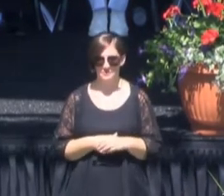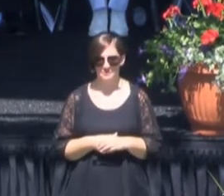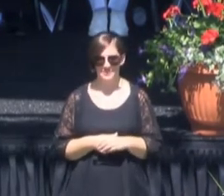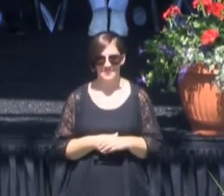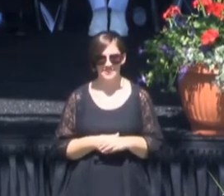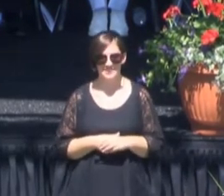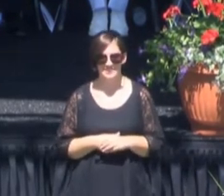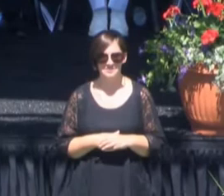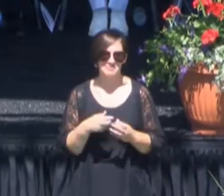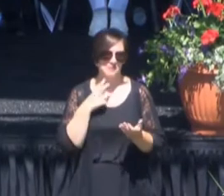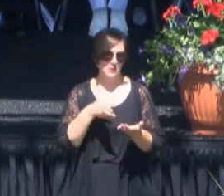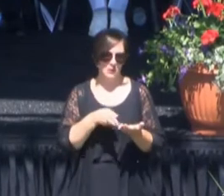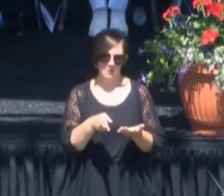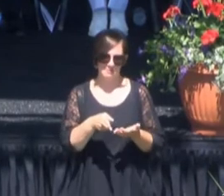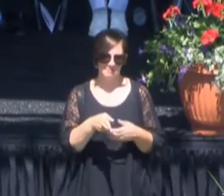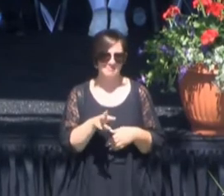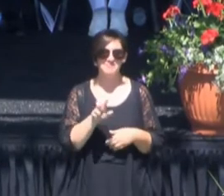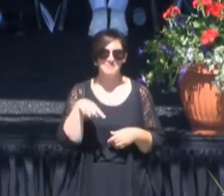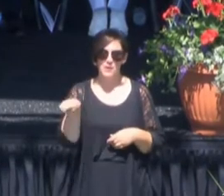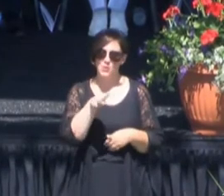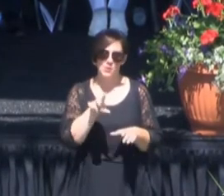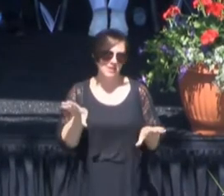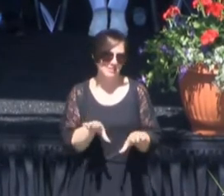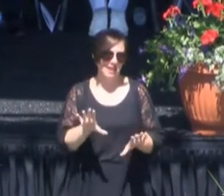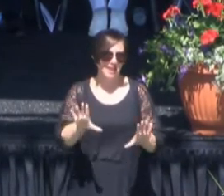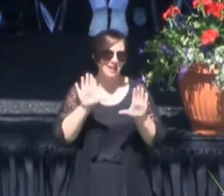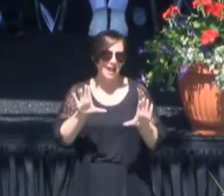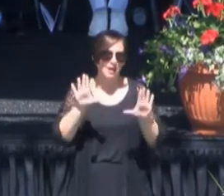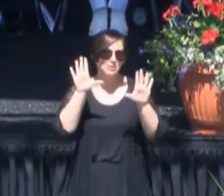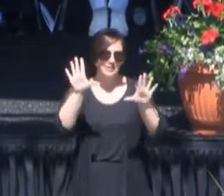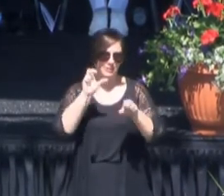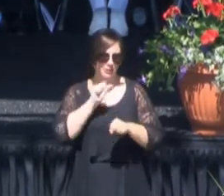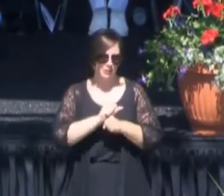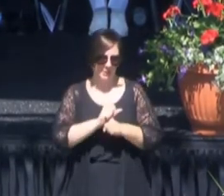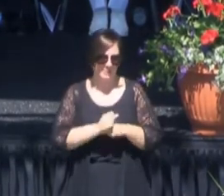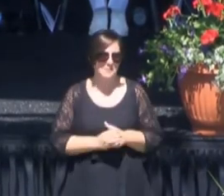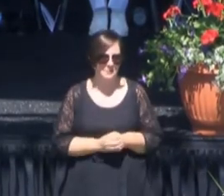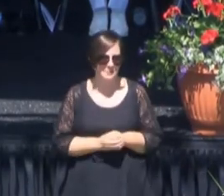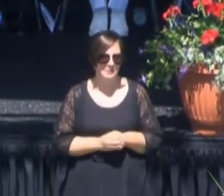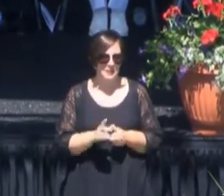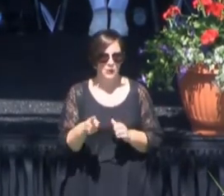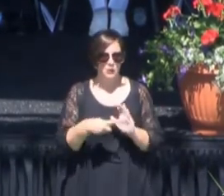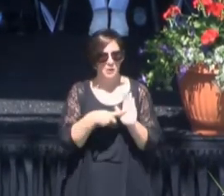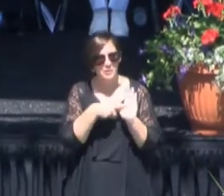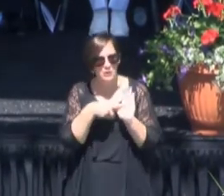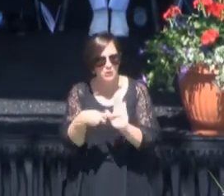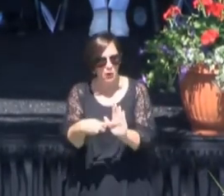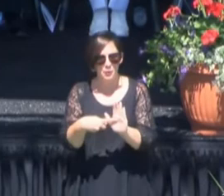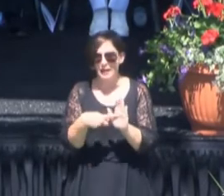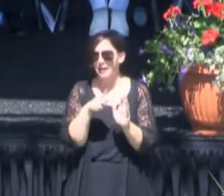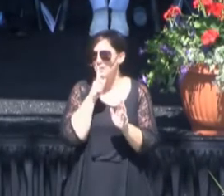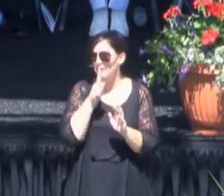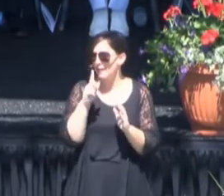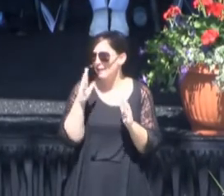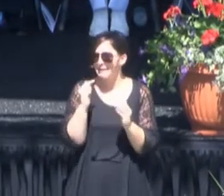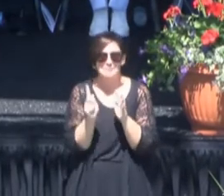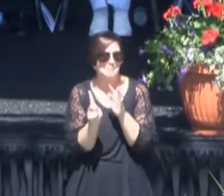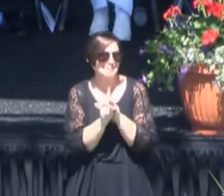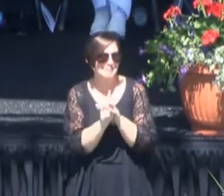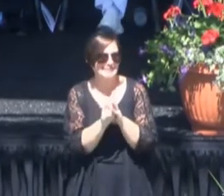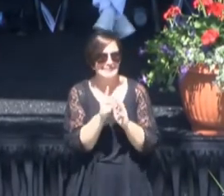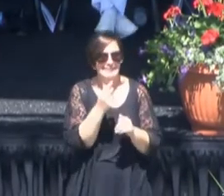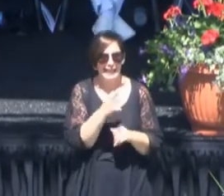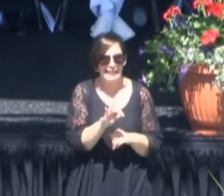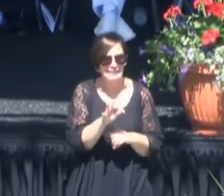In truth, you guys have done an outstanding job. You've shown the way that I really hope in 19, 20, 21 really pick